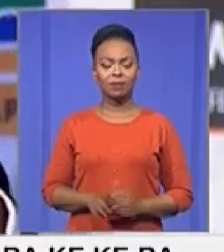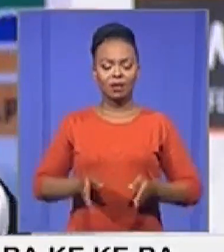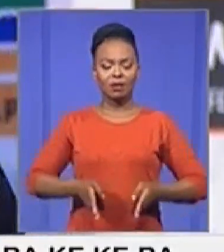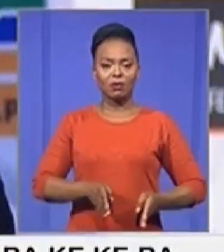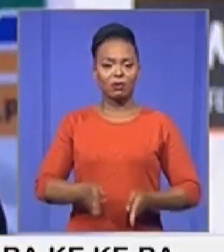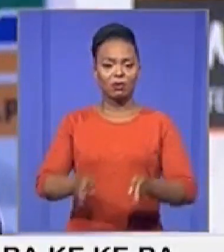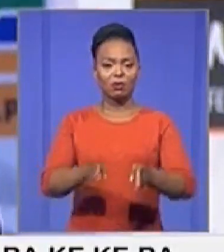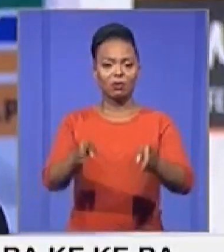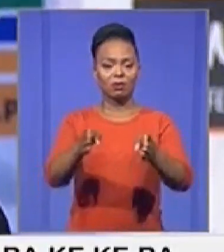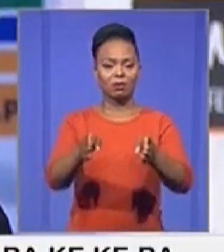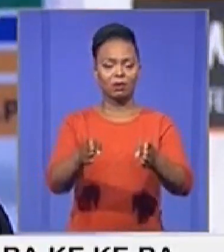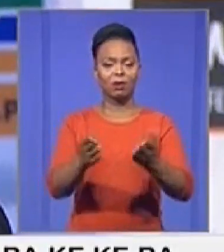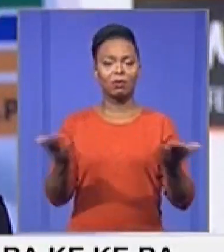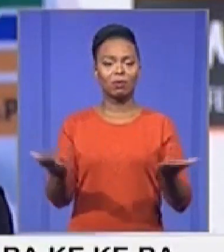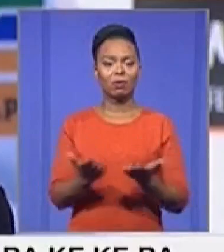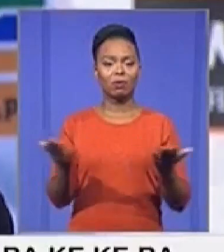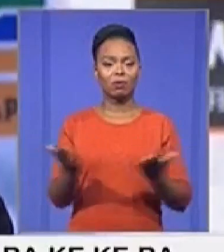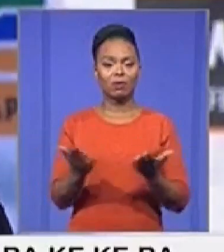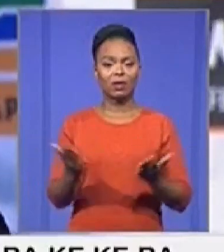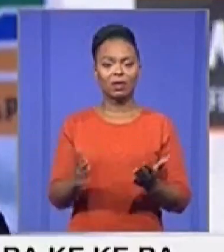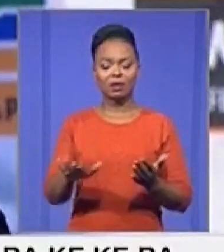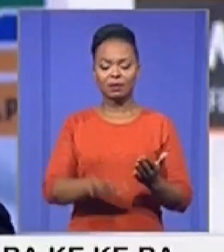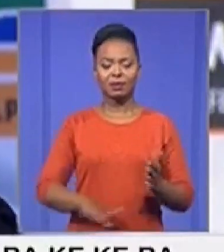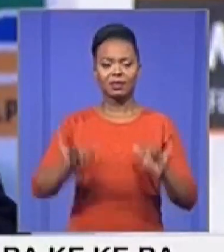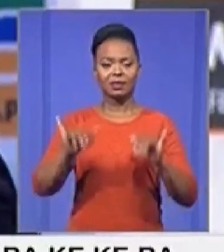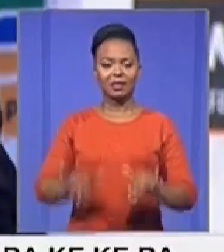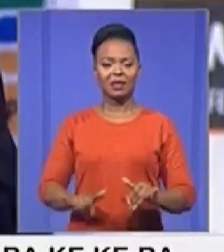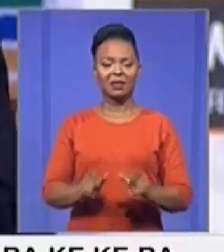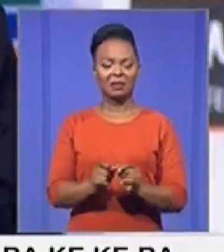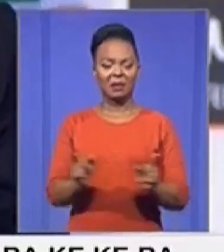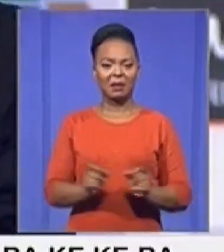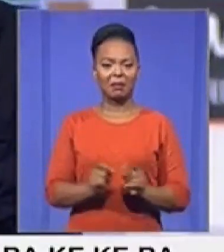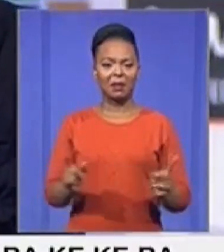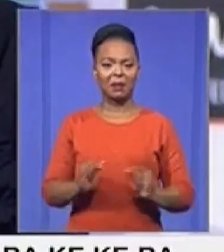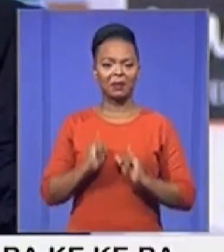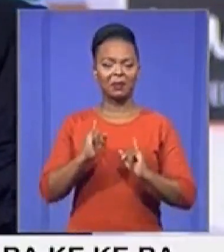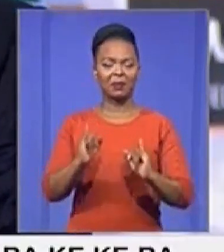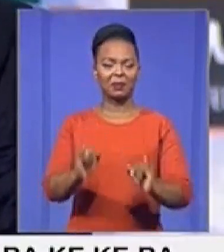Ditsela mo re dulang teng di maswe.